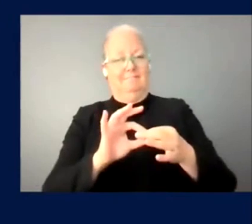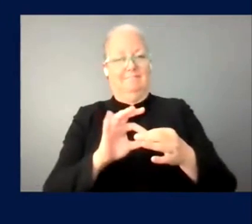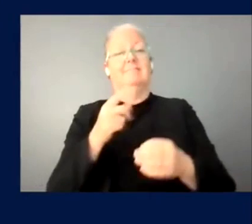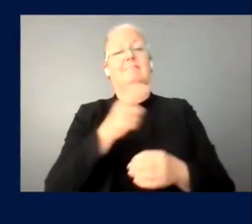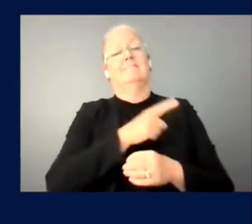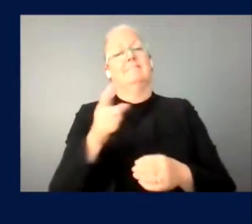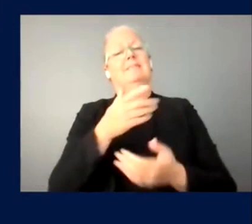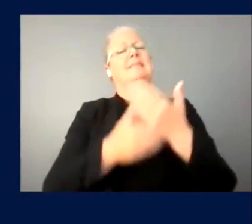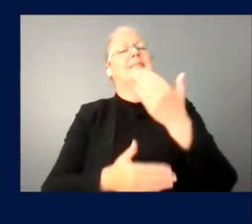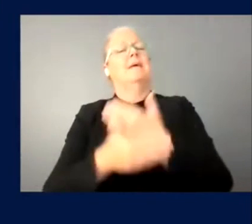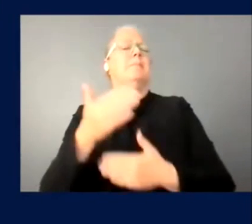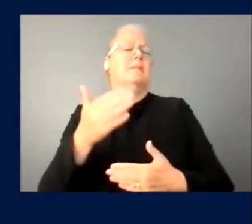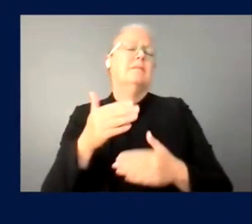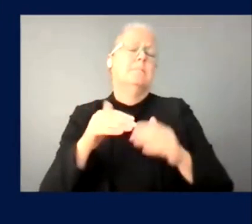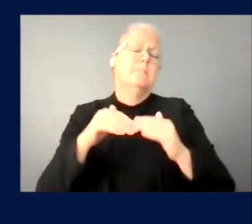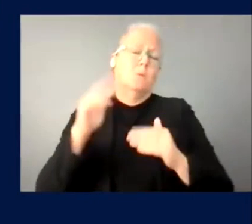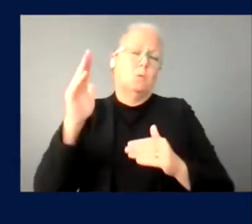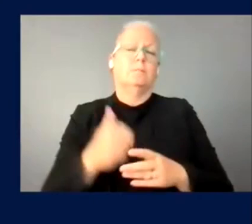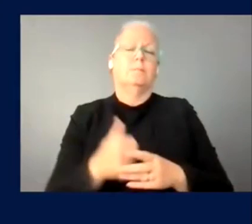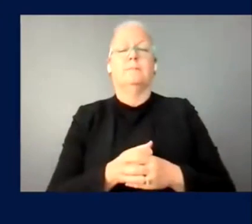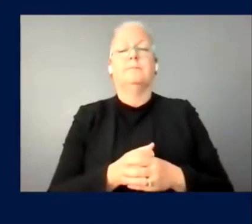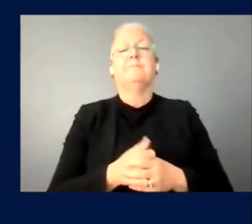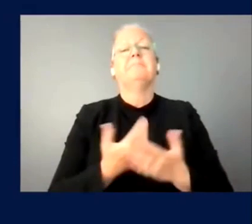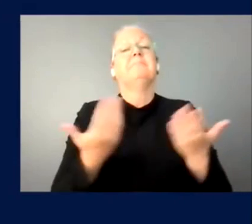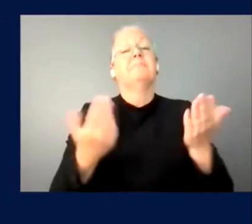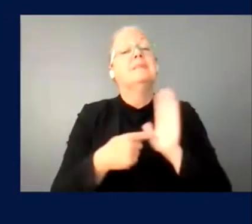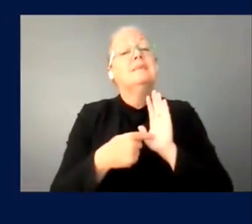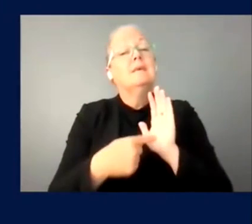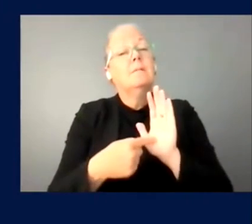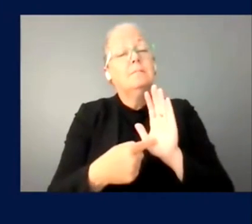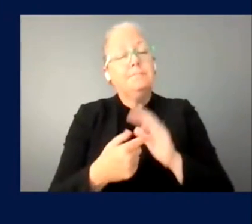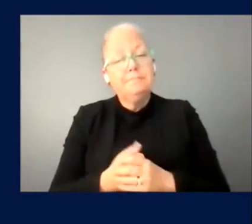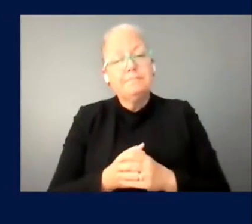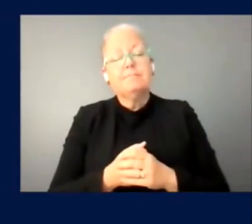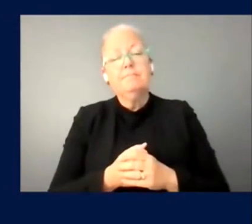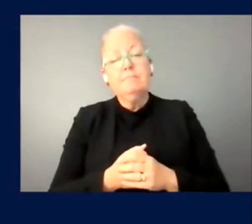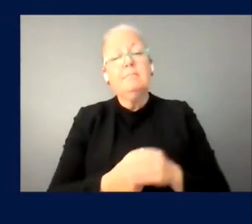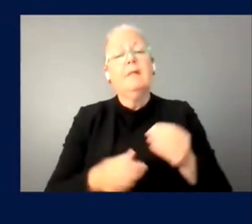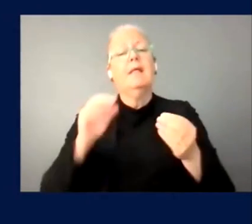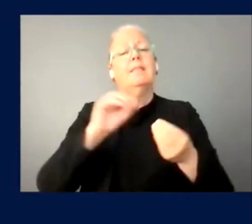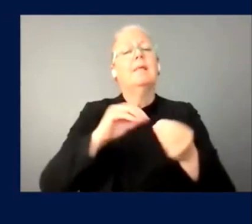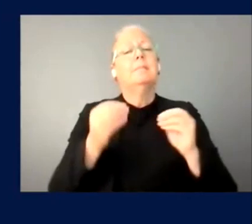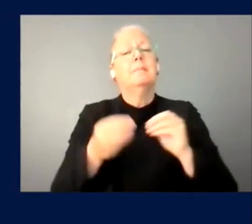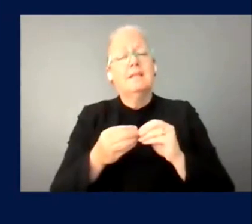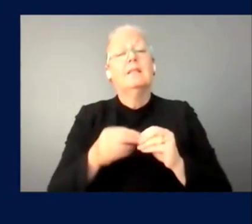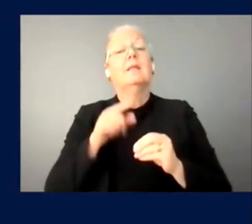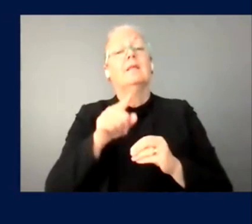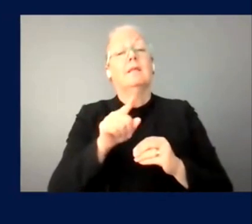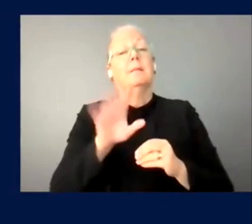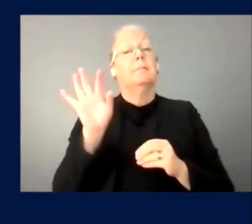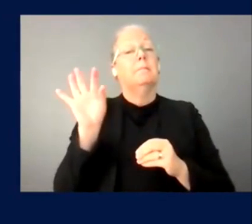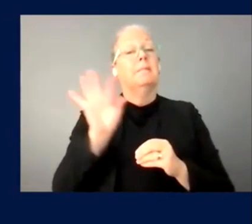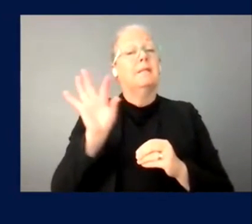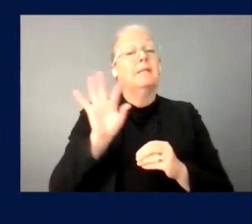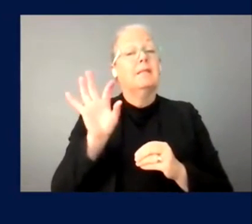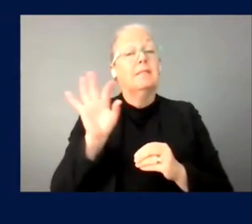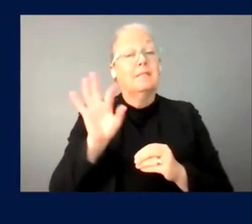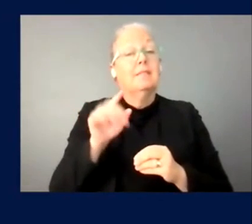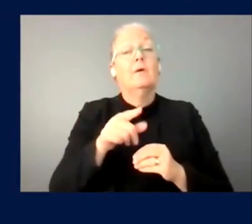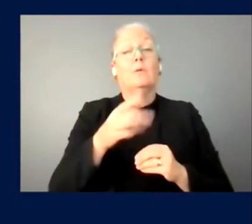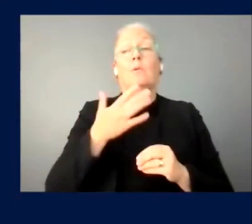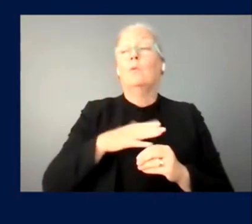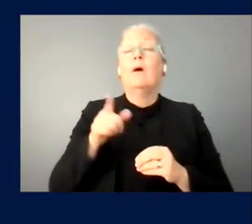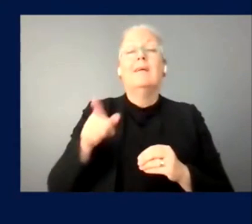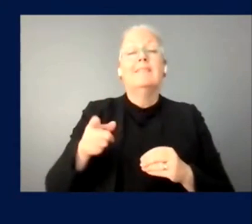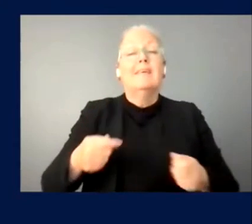for example, their recommendations on the number of wheelchair accessible toilets in a stadium are directly related to the number